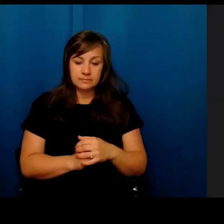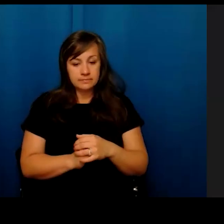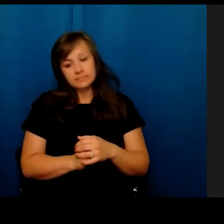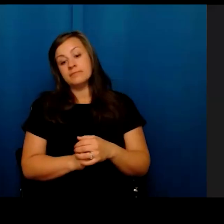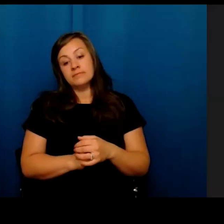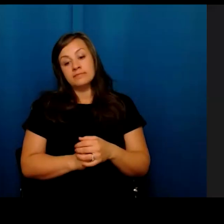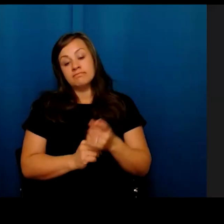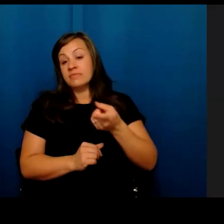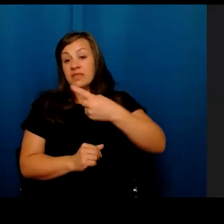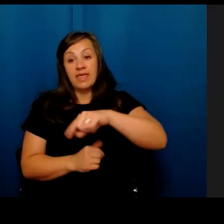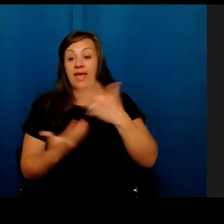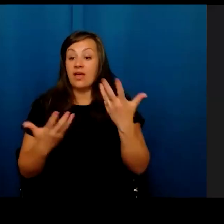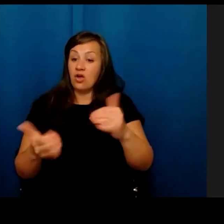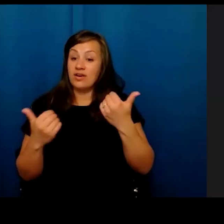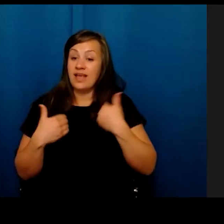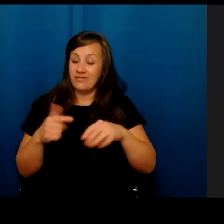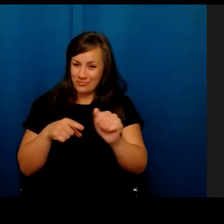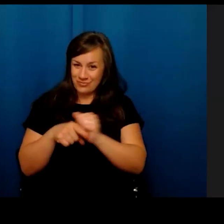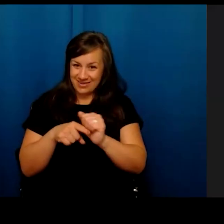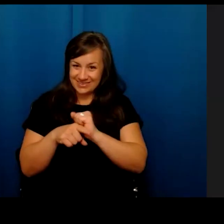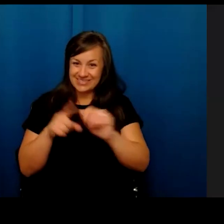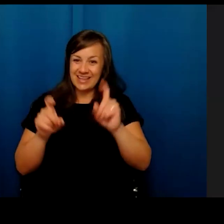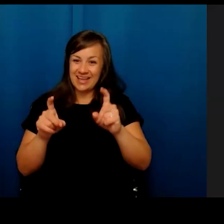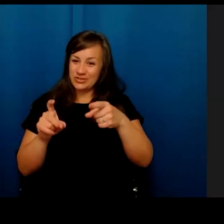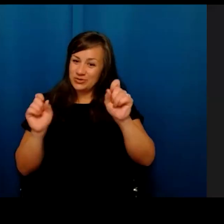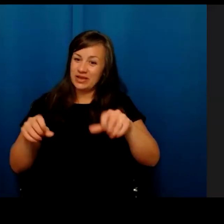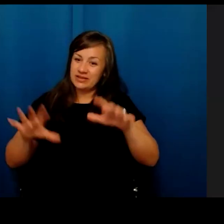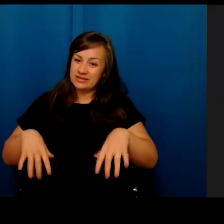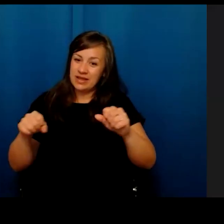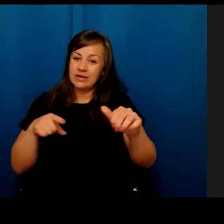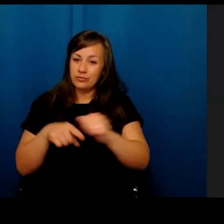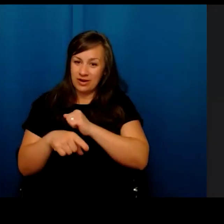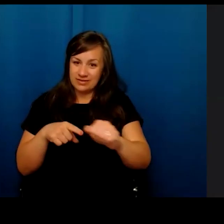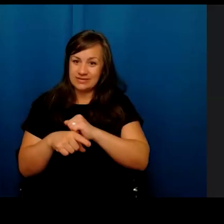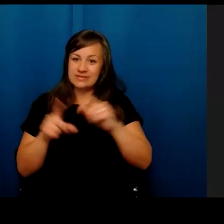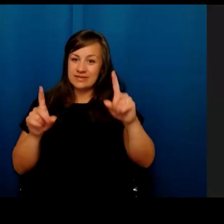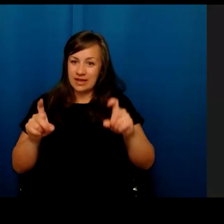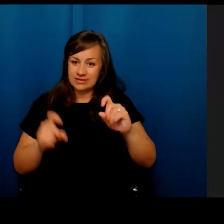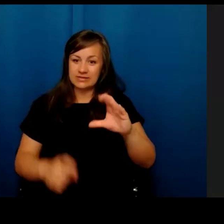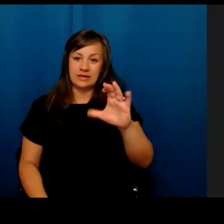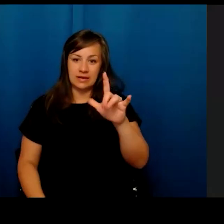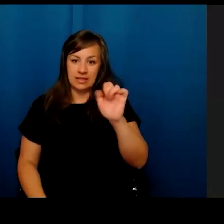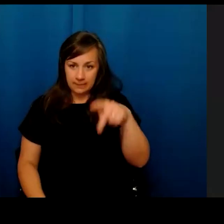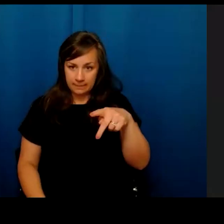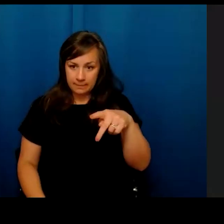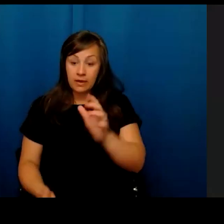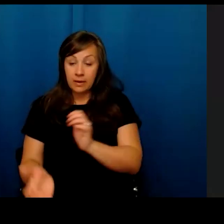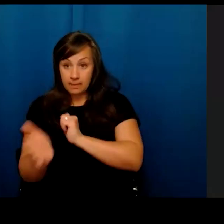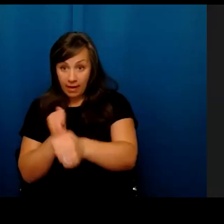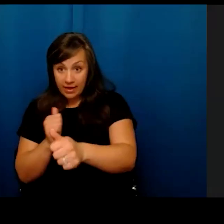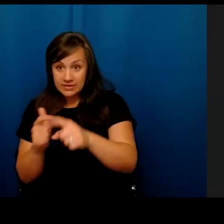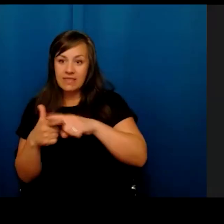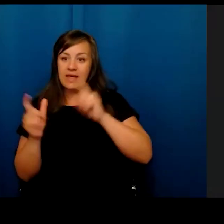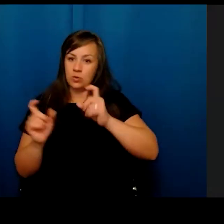have practice tests. And so you can do a CLEP practice test, and when you pass that, they will give you a voucher to